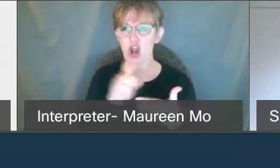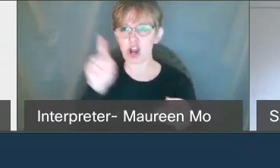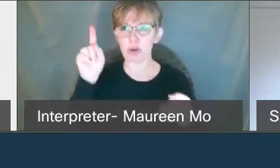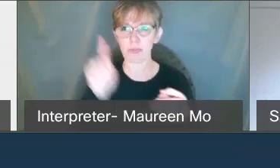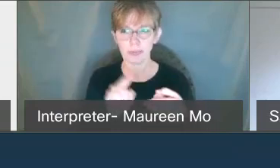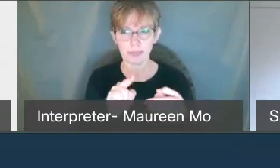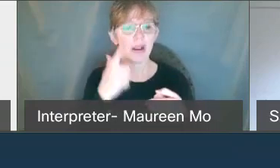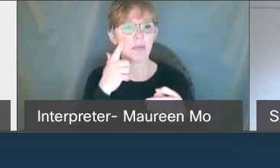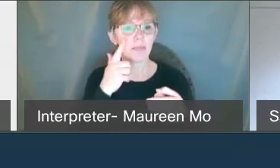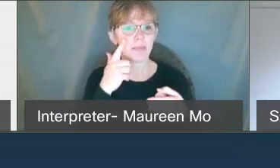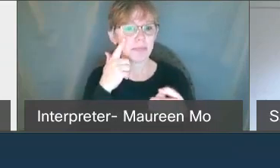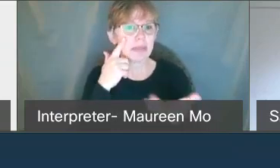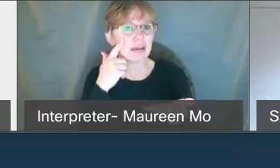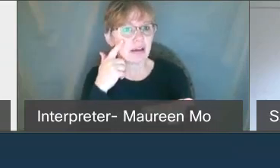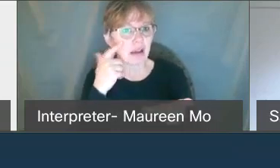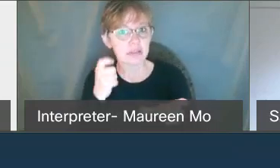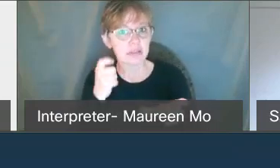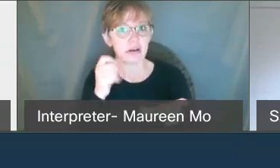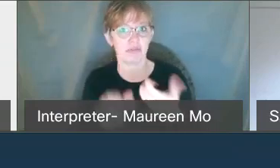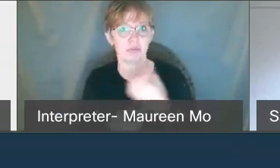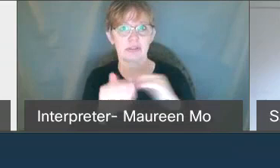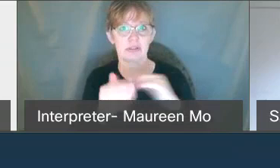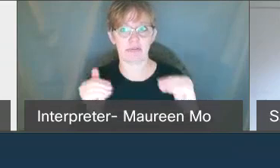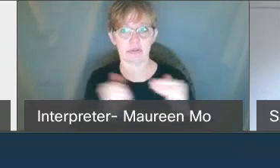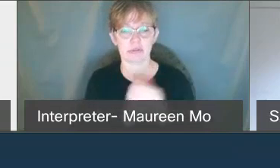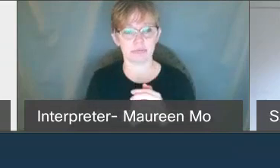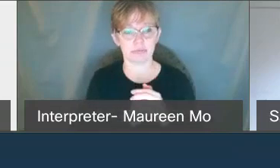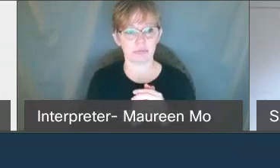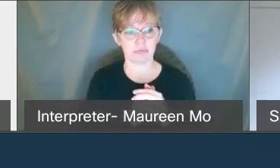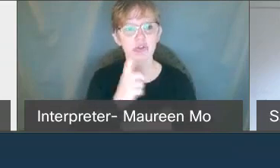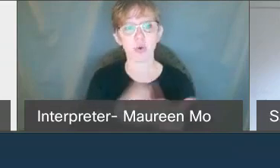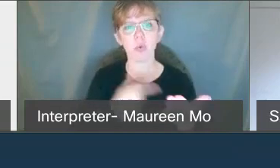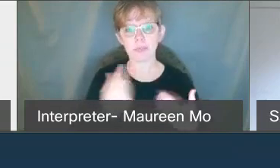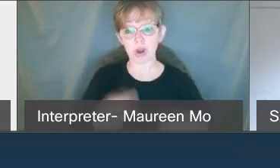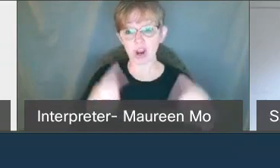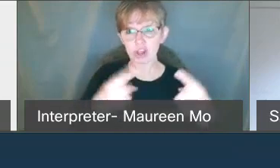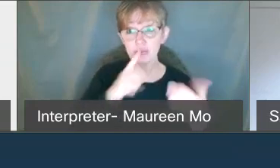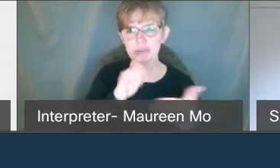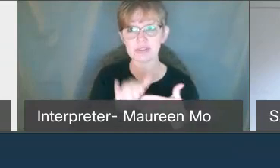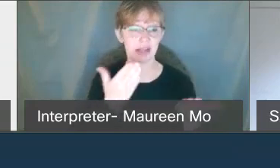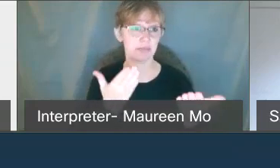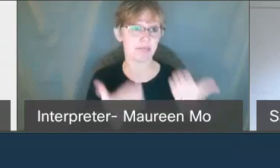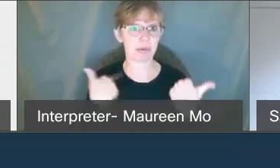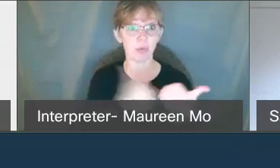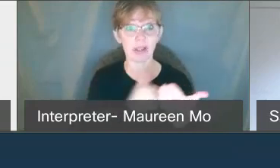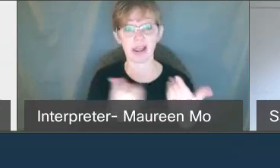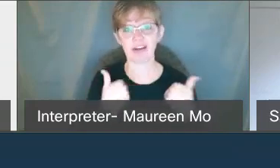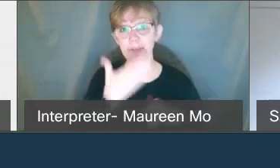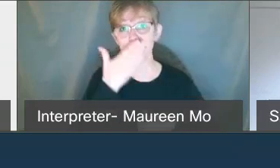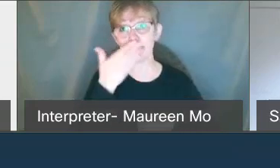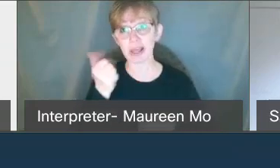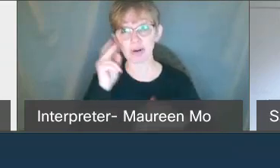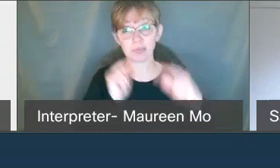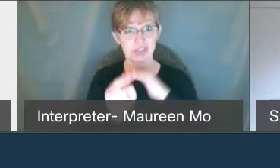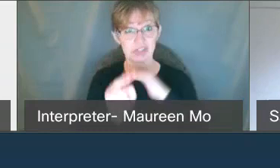of those risk levels. So in essence, what I'm arguing is that, in fact, we might actually have much better predictive validity